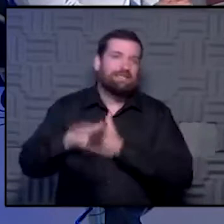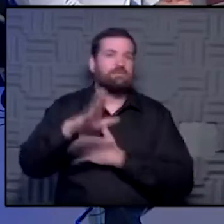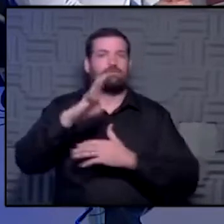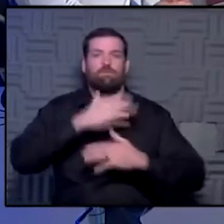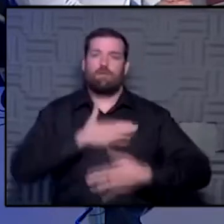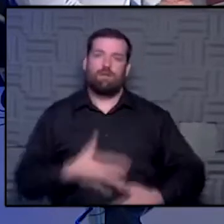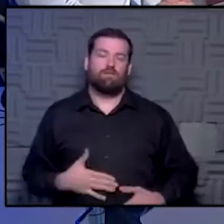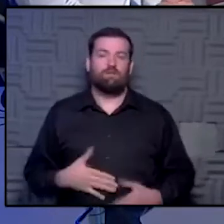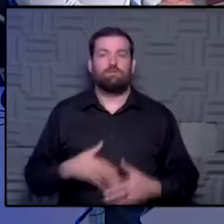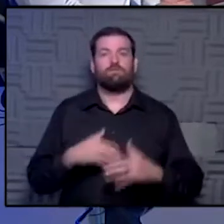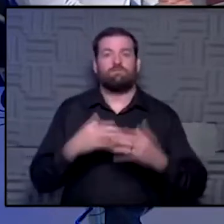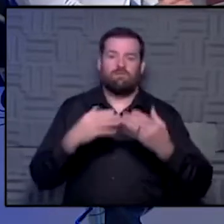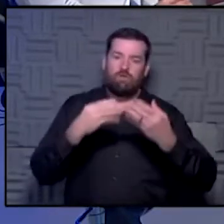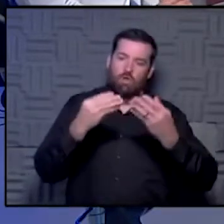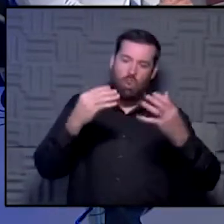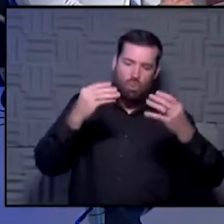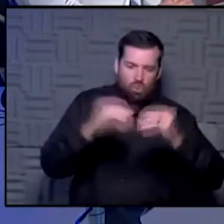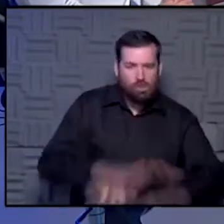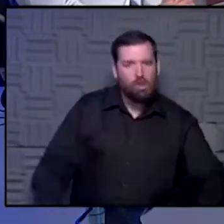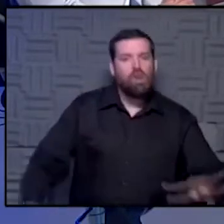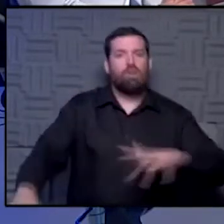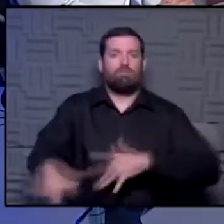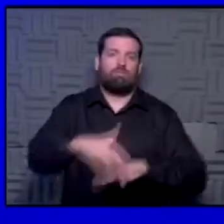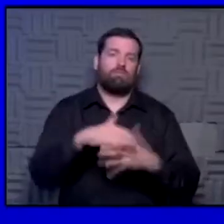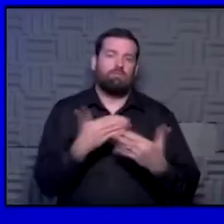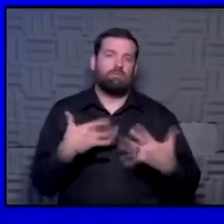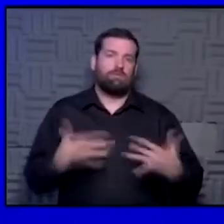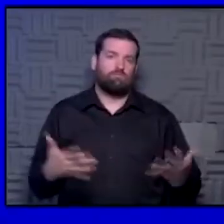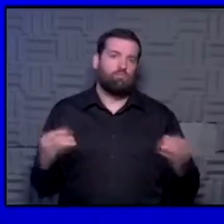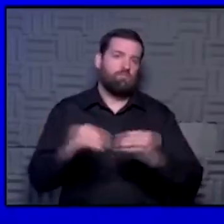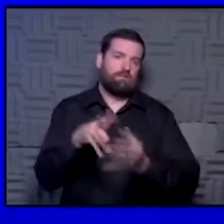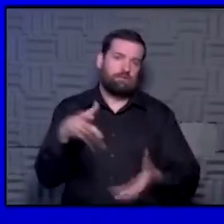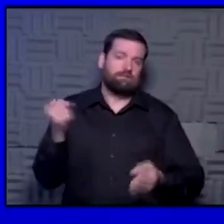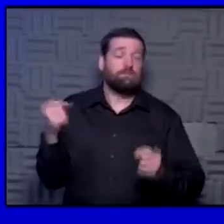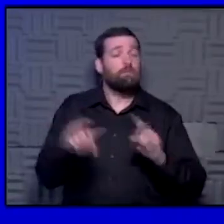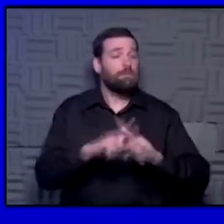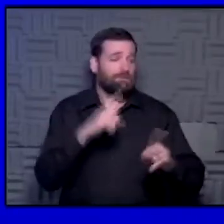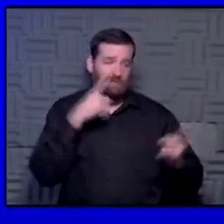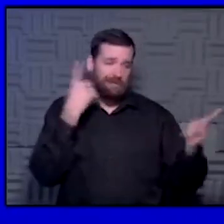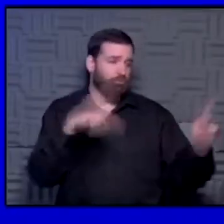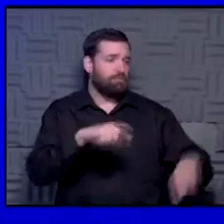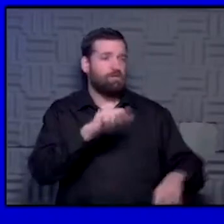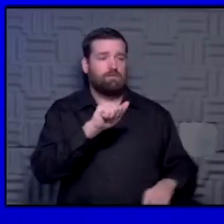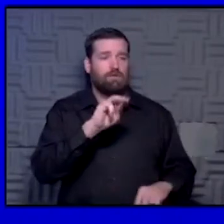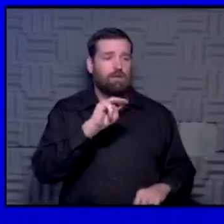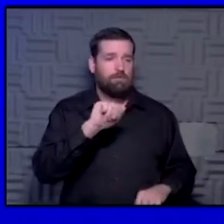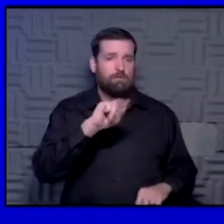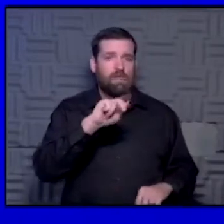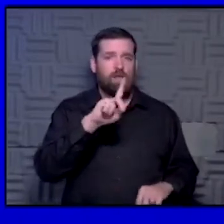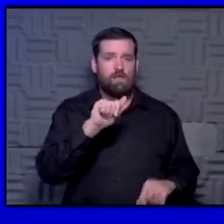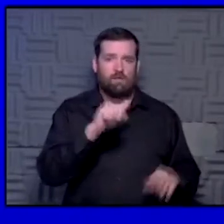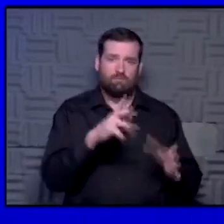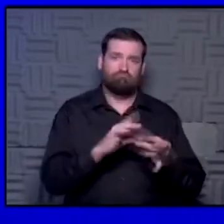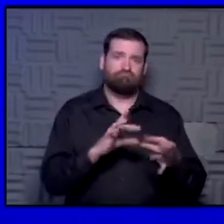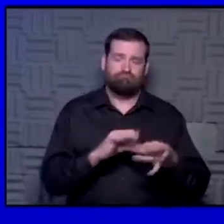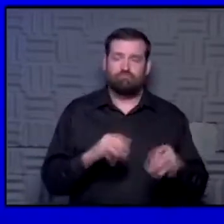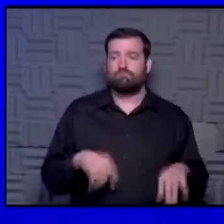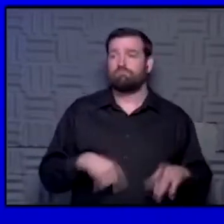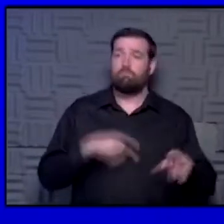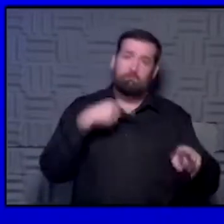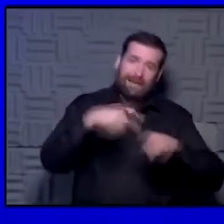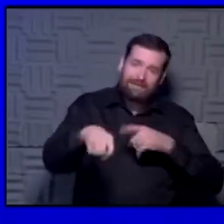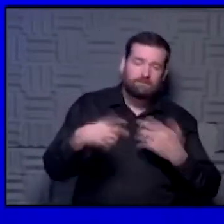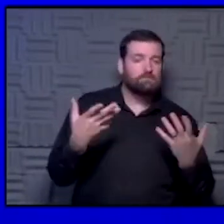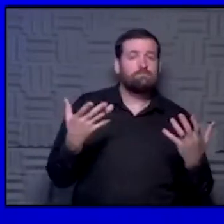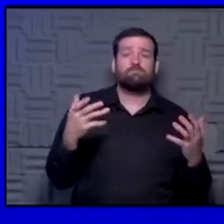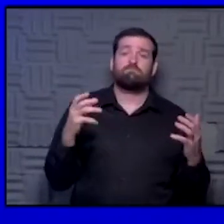They fall to the ground a lot faster than the small part. Yeah, but overall, I would just agree with what Amanda said. You know, the main thing is, I think